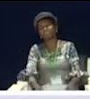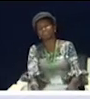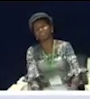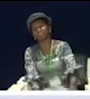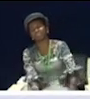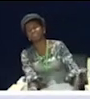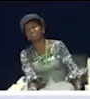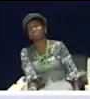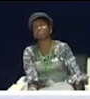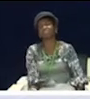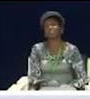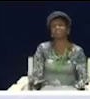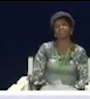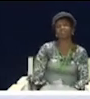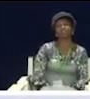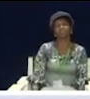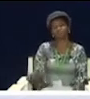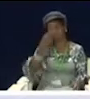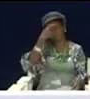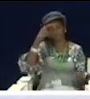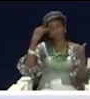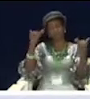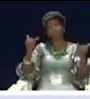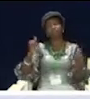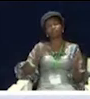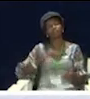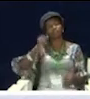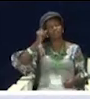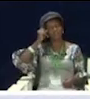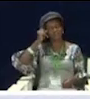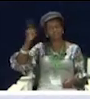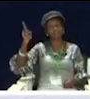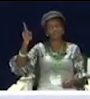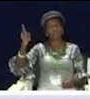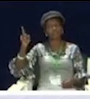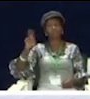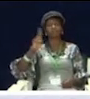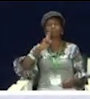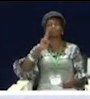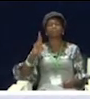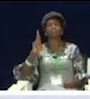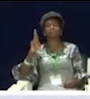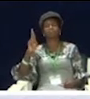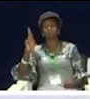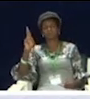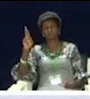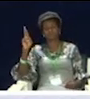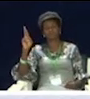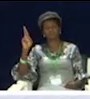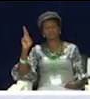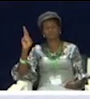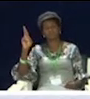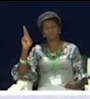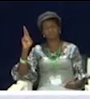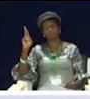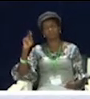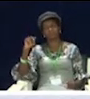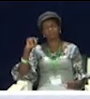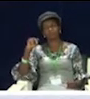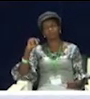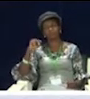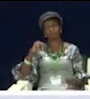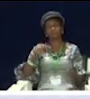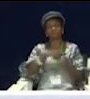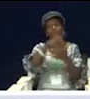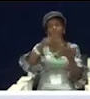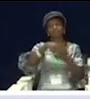because now I understood her.